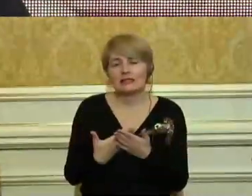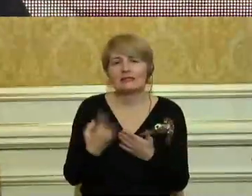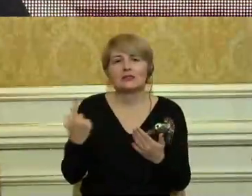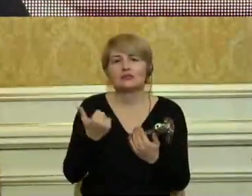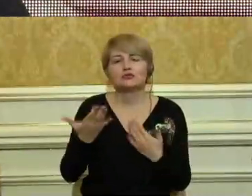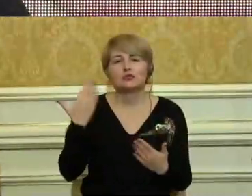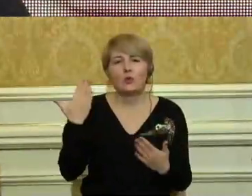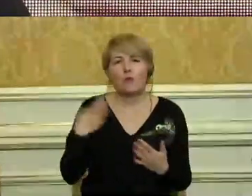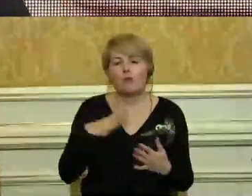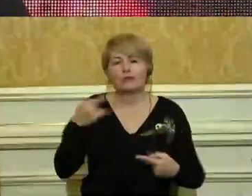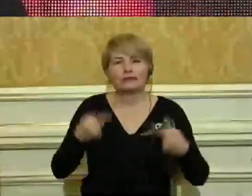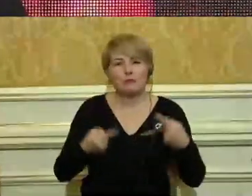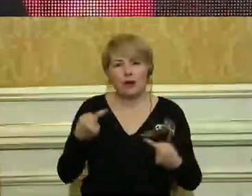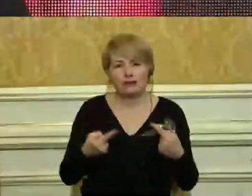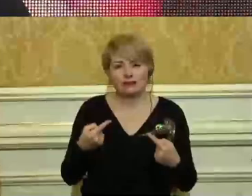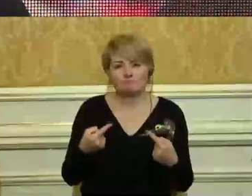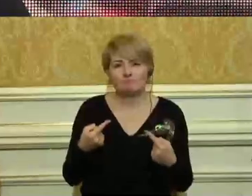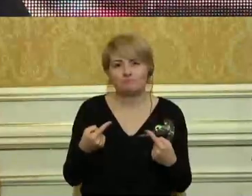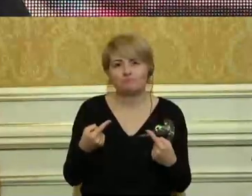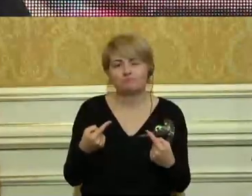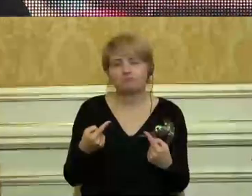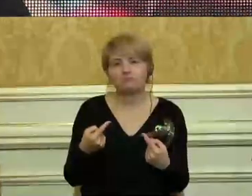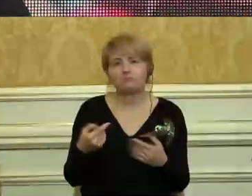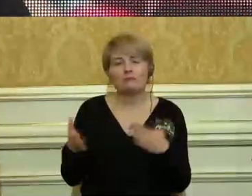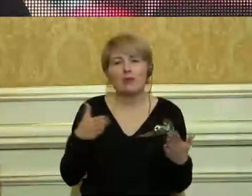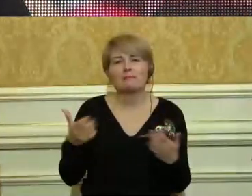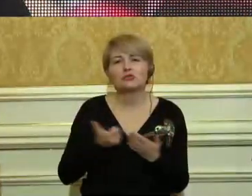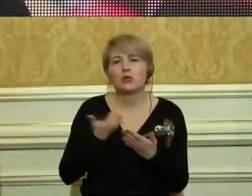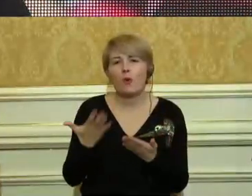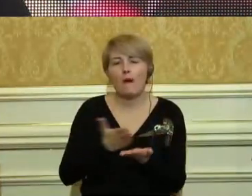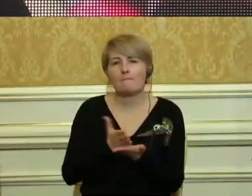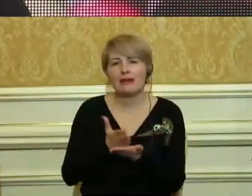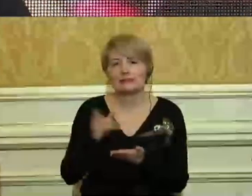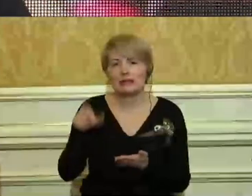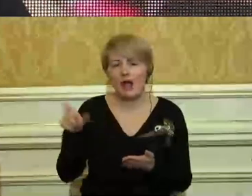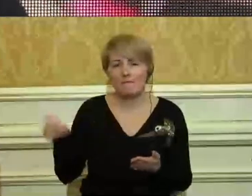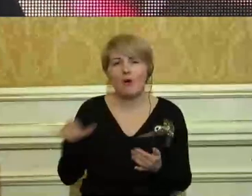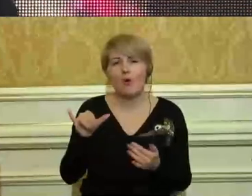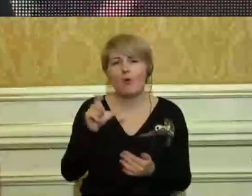debate among a couple of politicians in Croatia regarding the